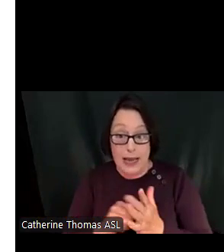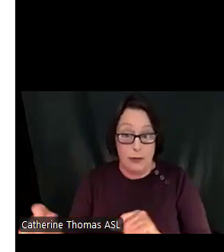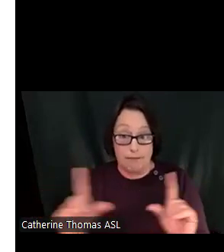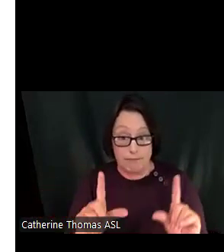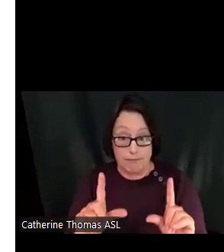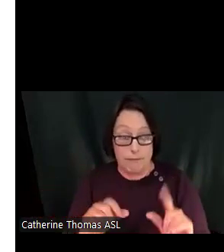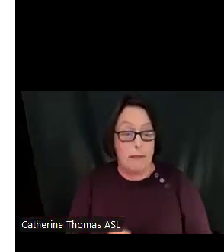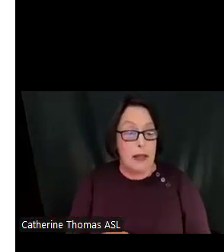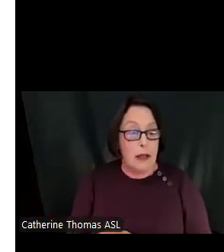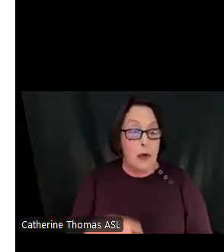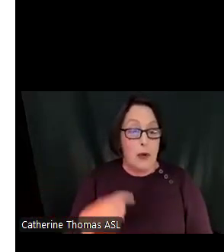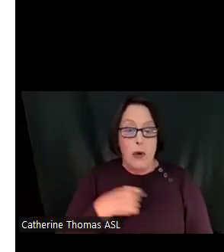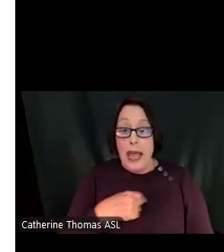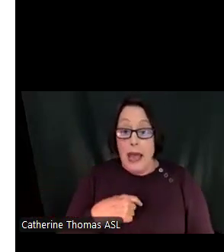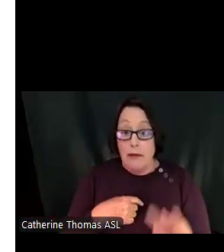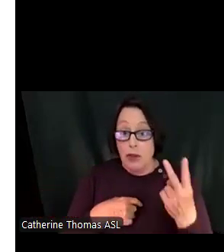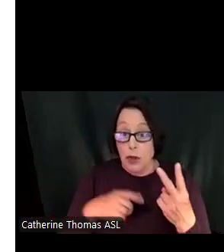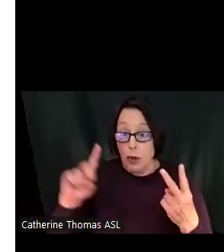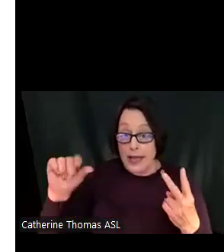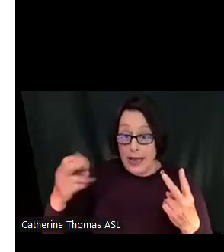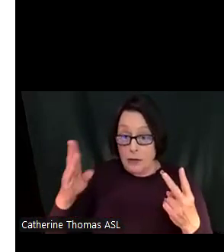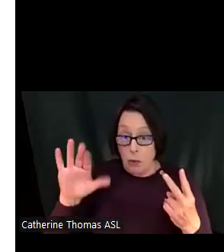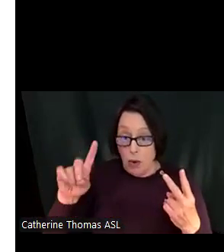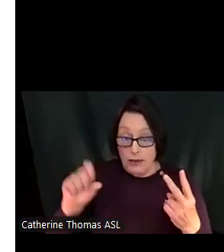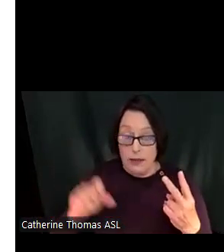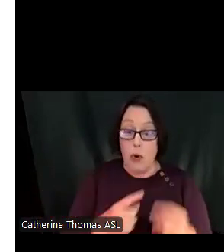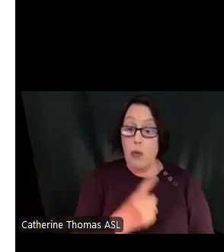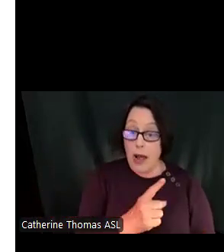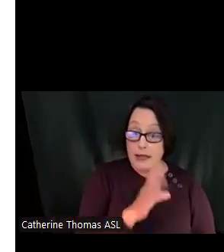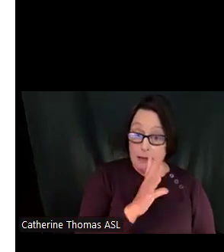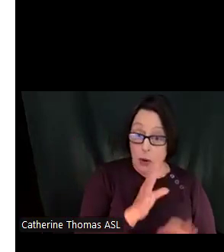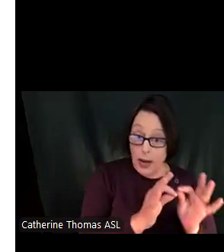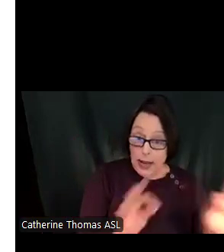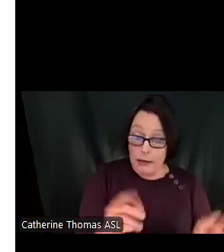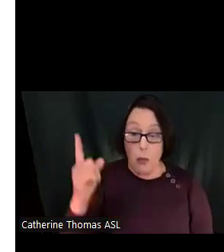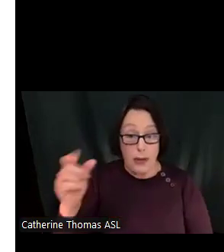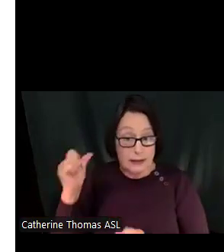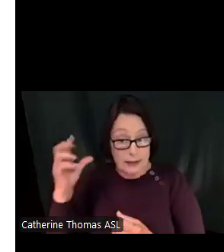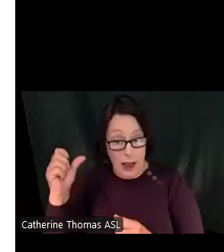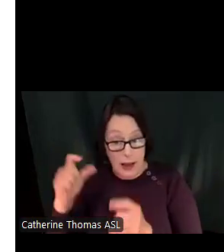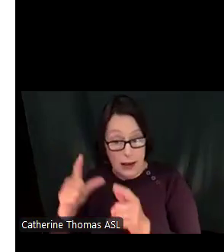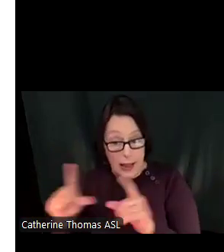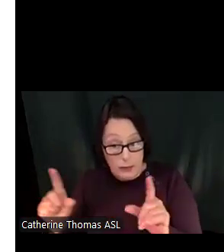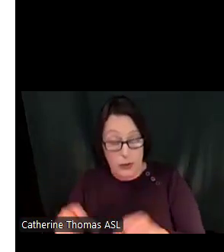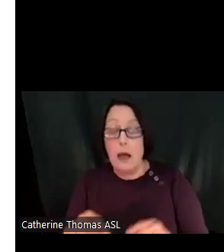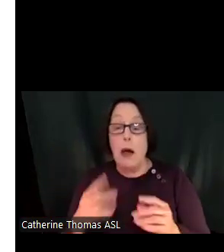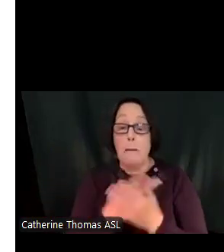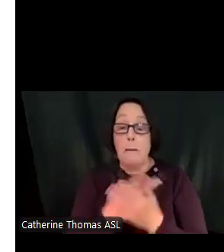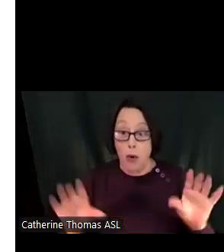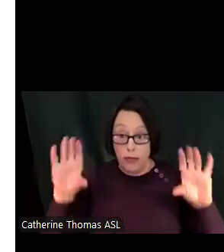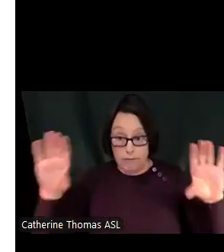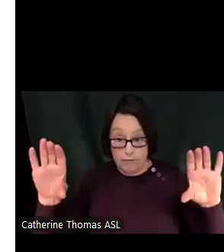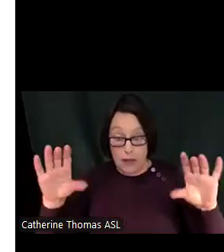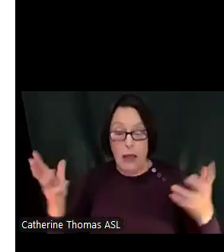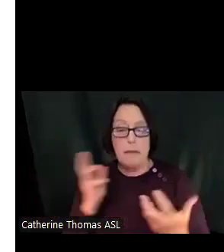We have two separate dashboards, one for spoken language and one for sign language. Both dashboards are compatible with